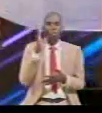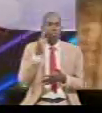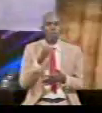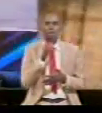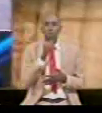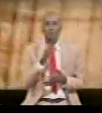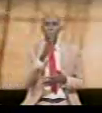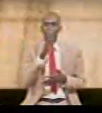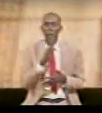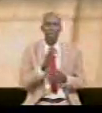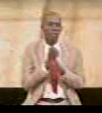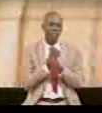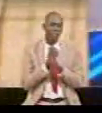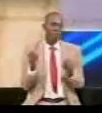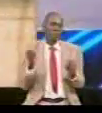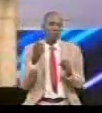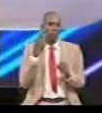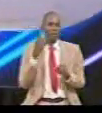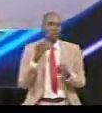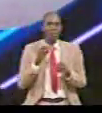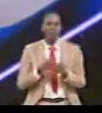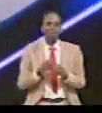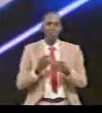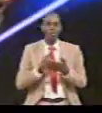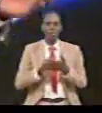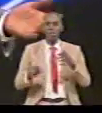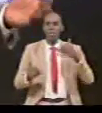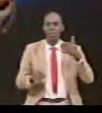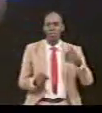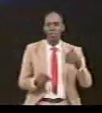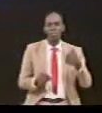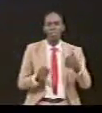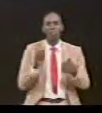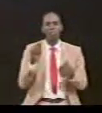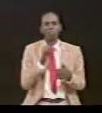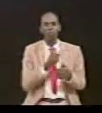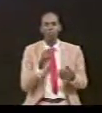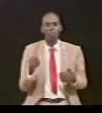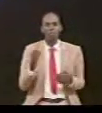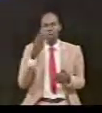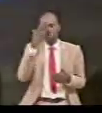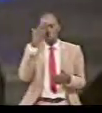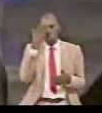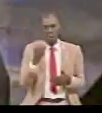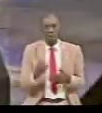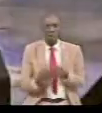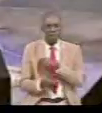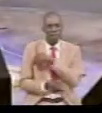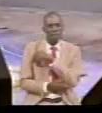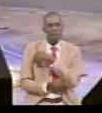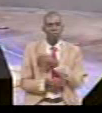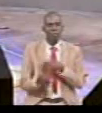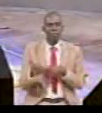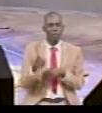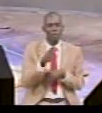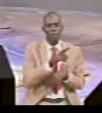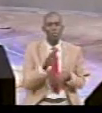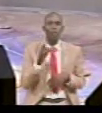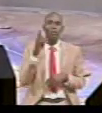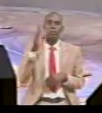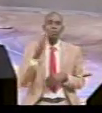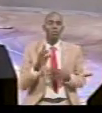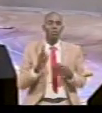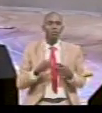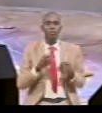verse 10. In verse 10, now therefore, why tempt ye God to put a yoke